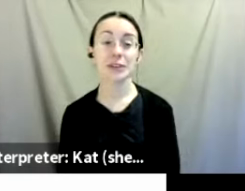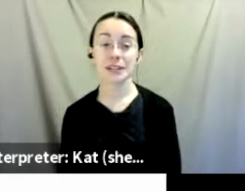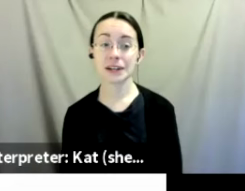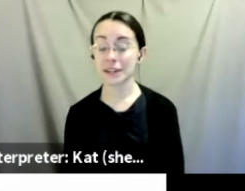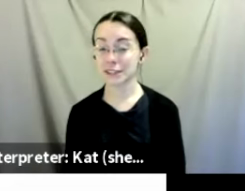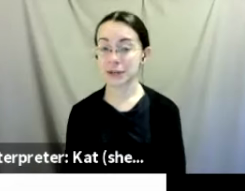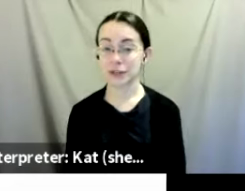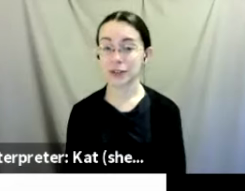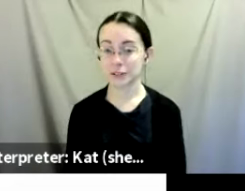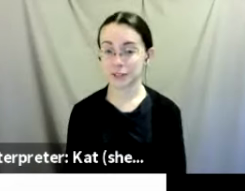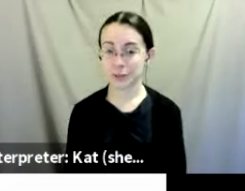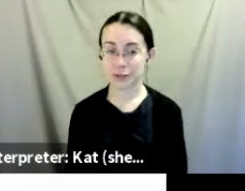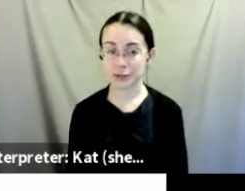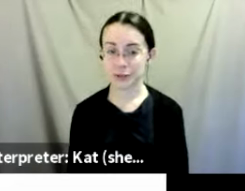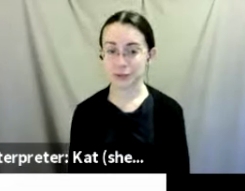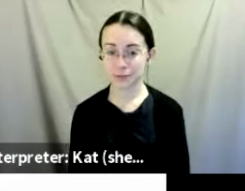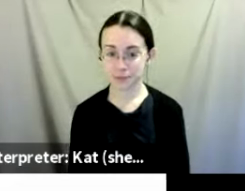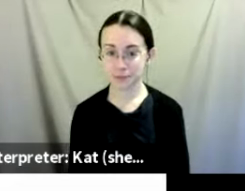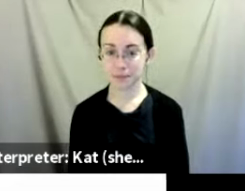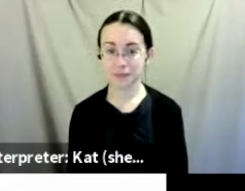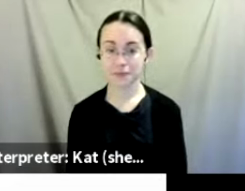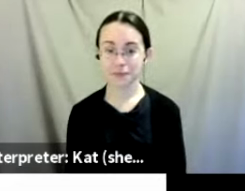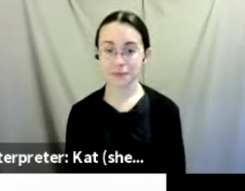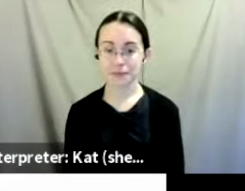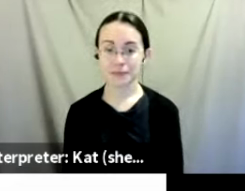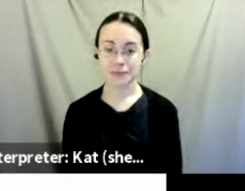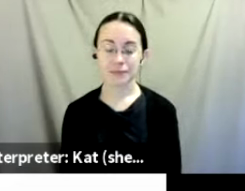And so then I asked about their contraceptive use.